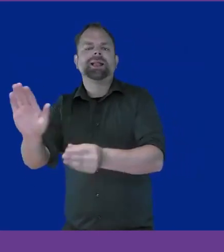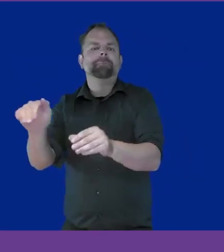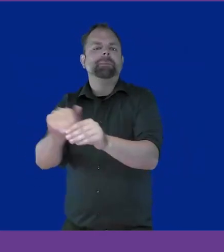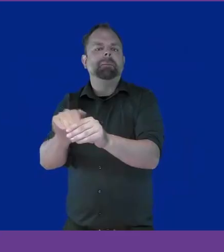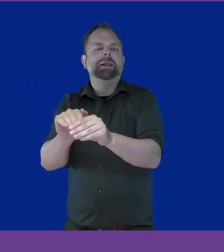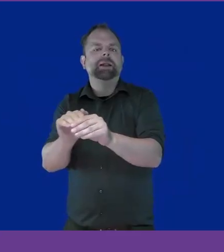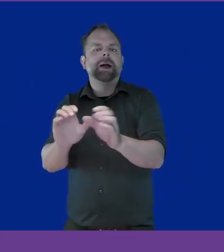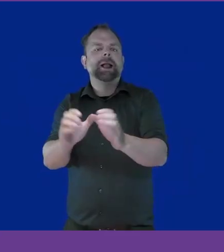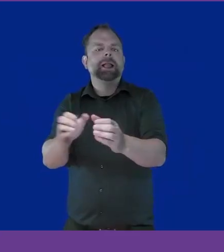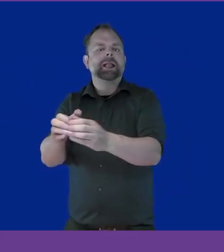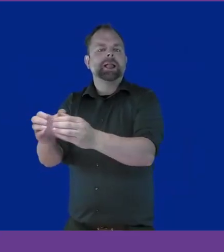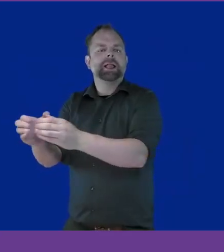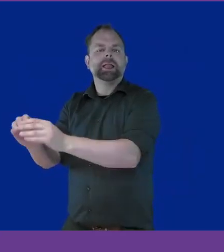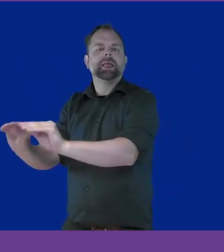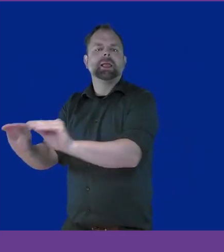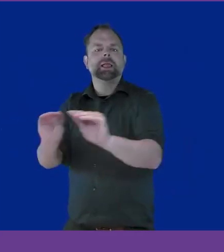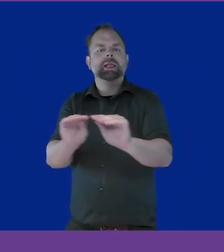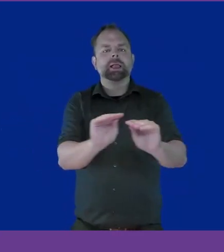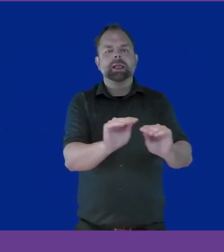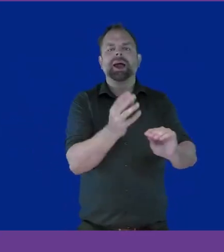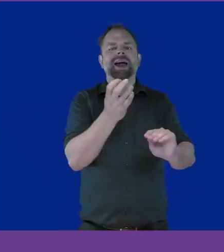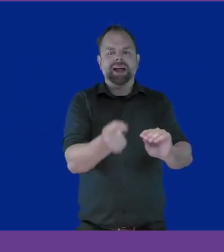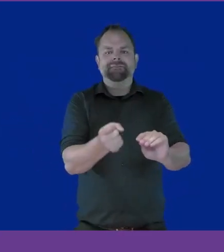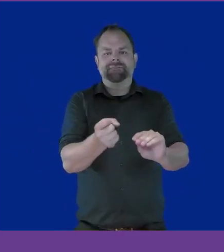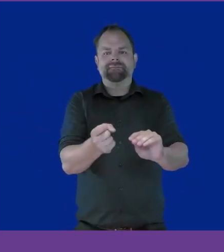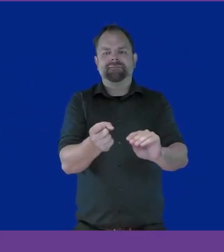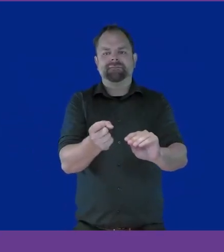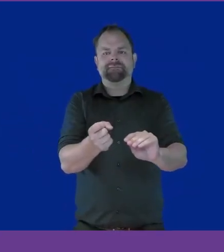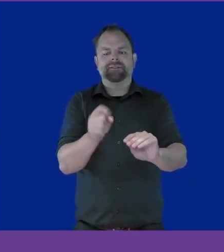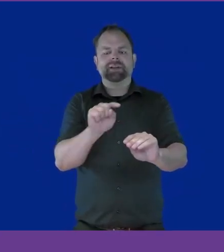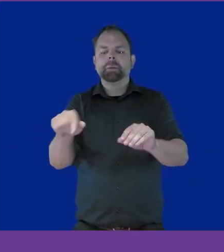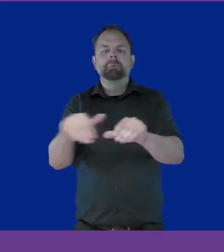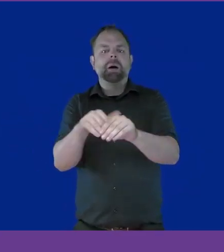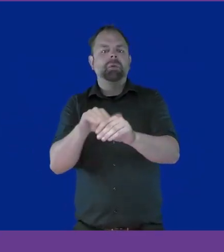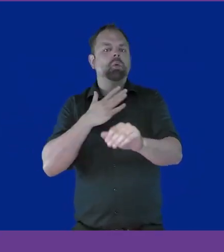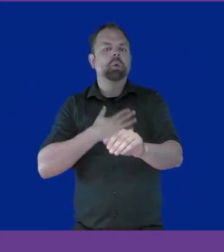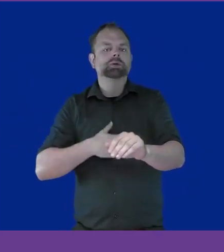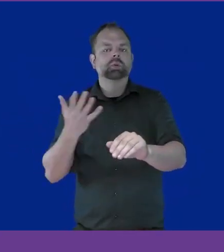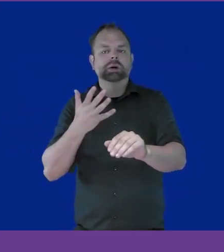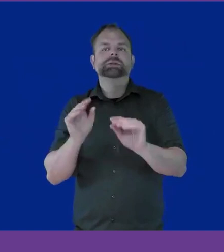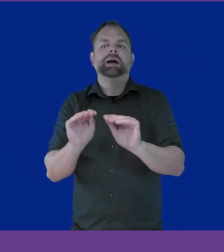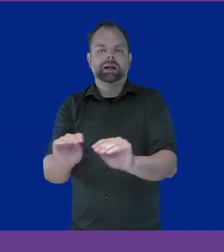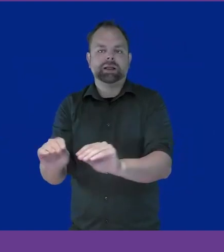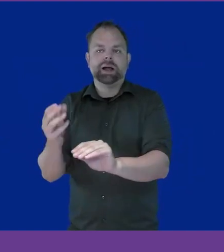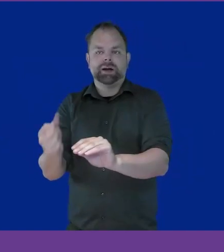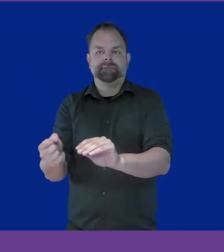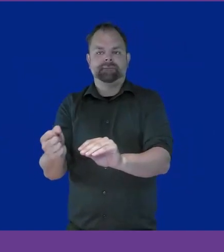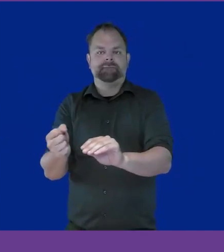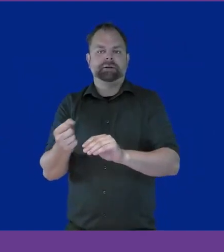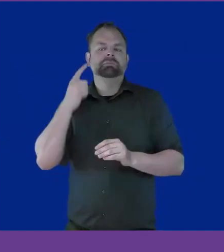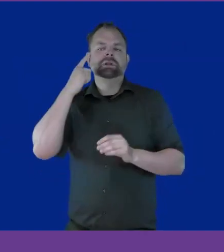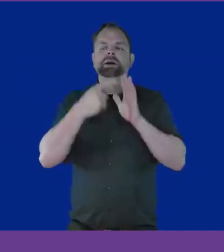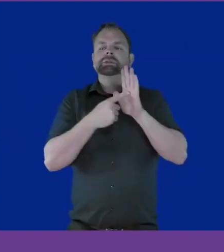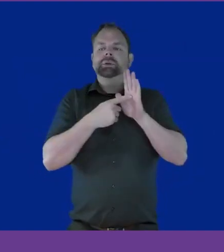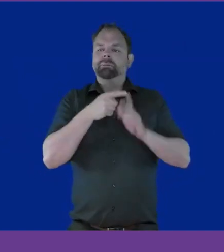of introducing that in Norway, where one of the major banks was swapping out their ATMs, and the new ATMs had an audio